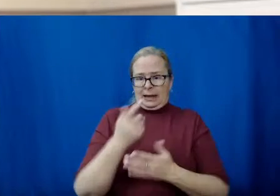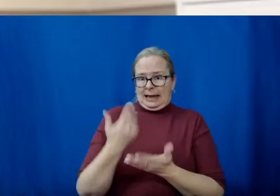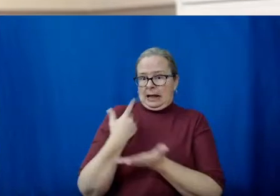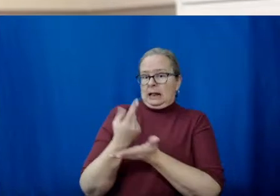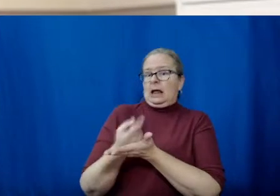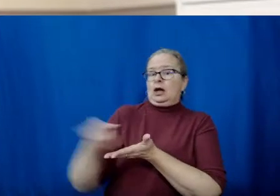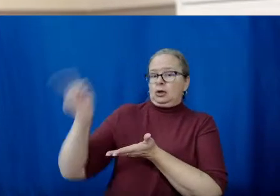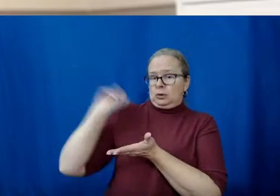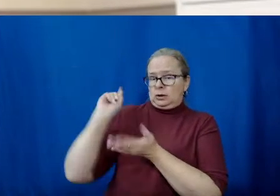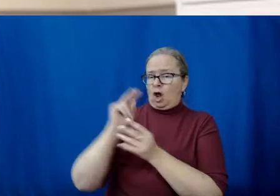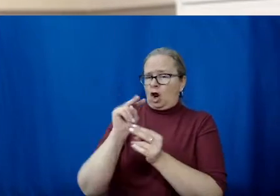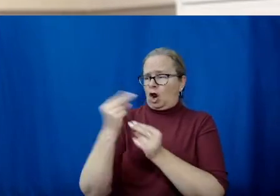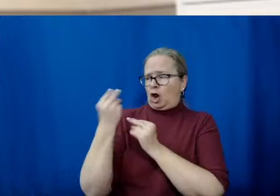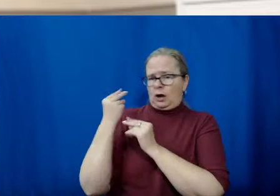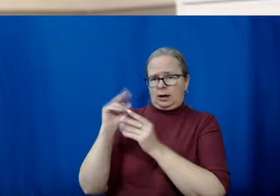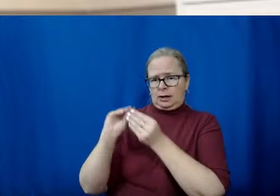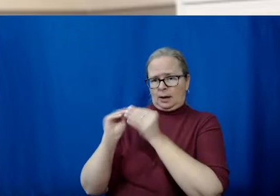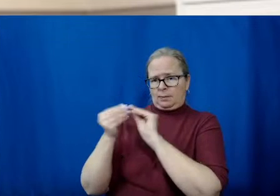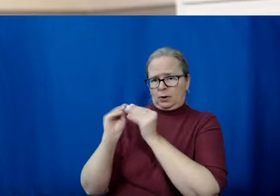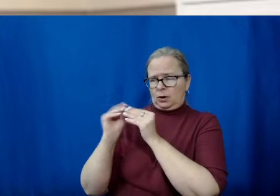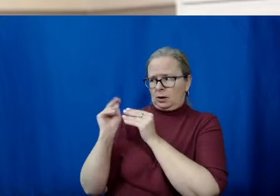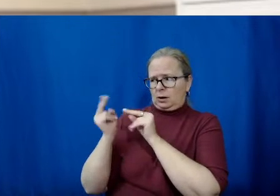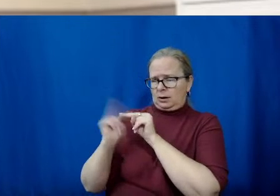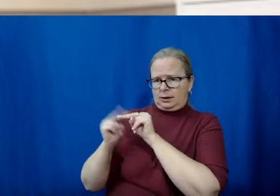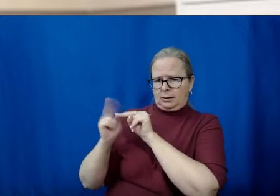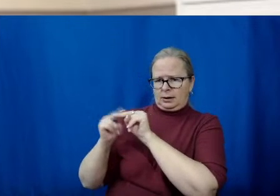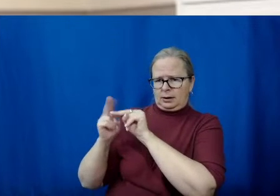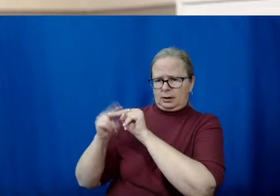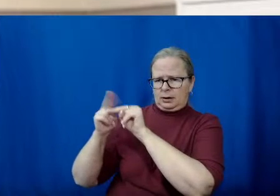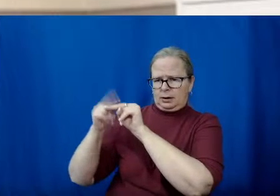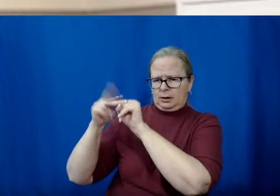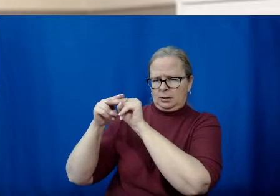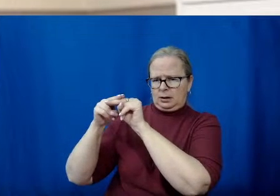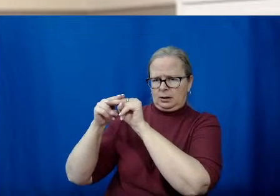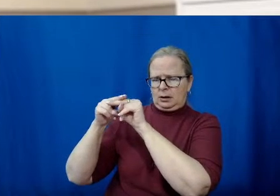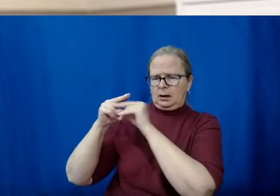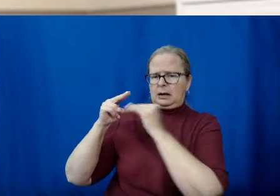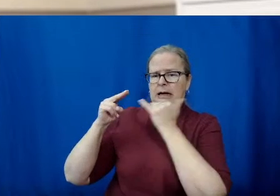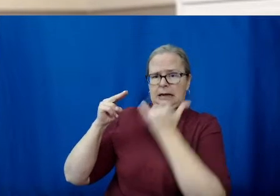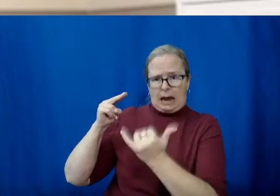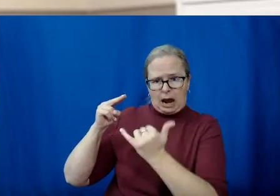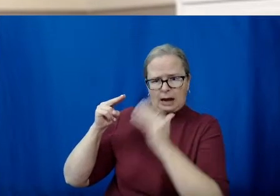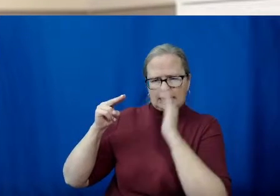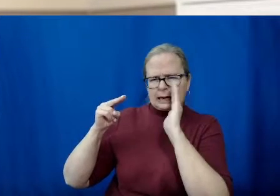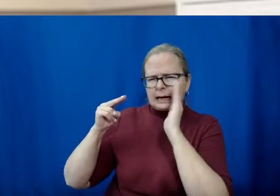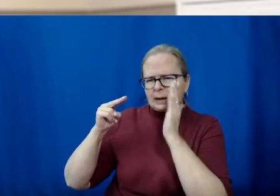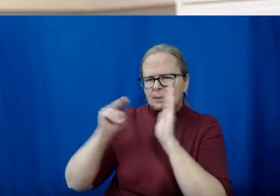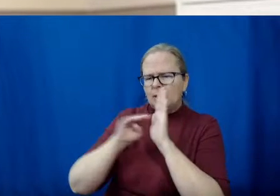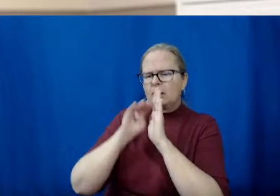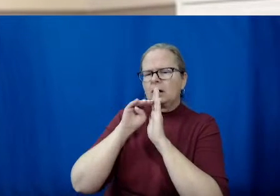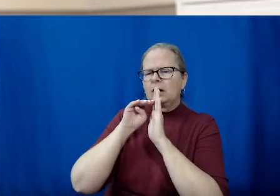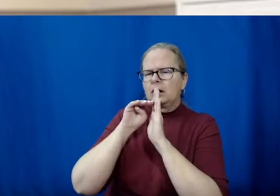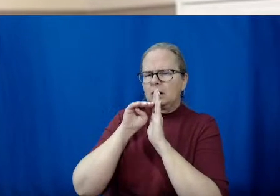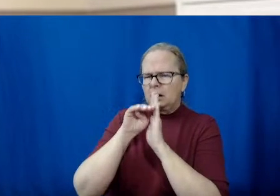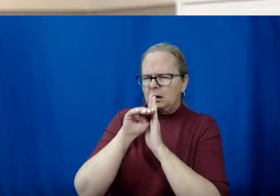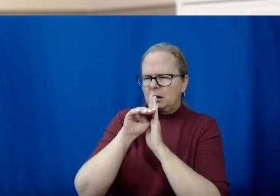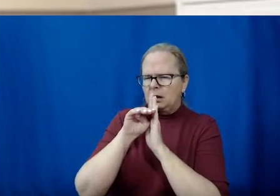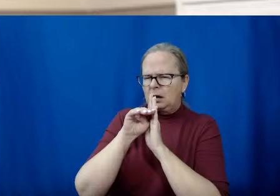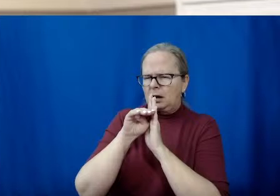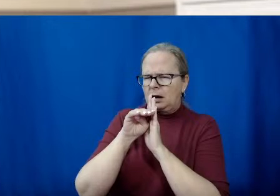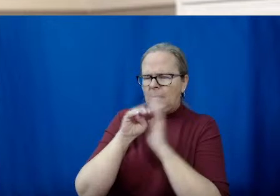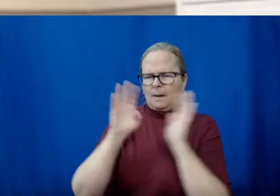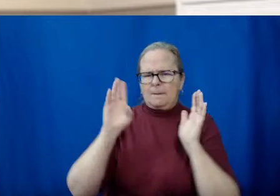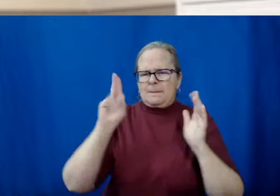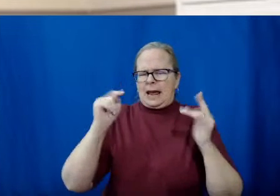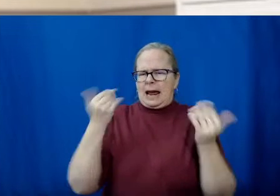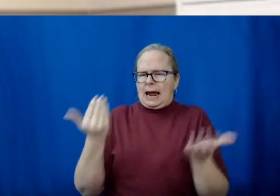it's kind of starting to slow down, but that's all artifactual. And what we really know is that you know, as time goes on,